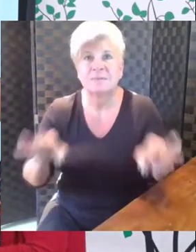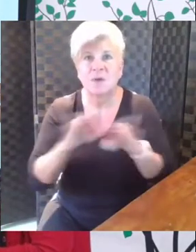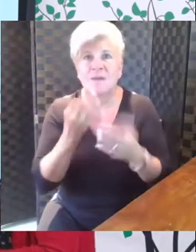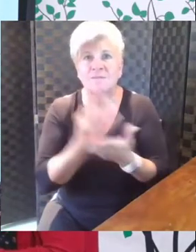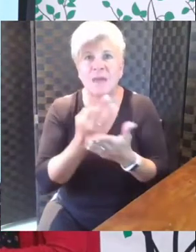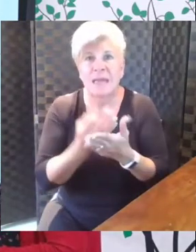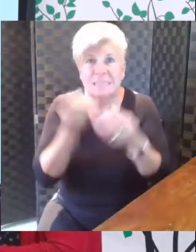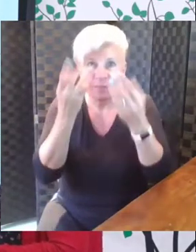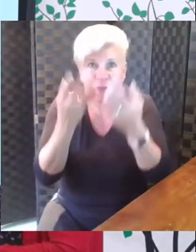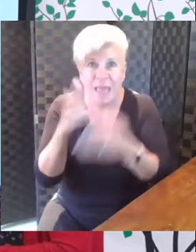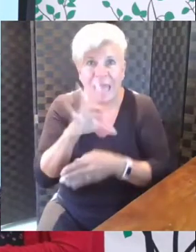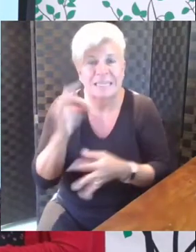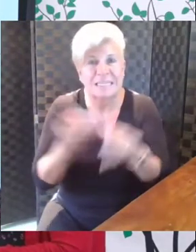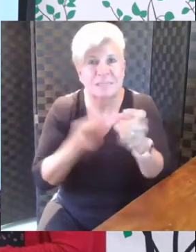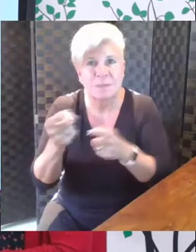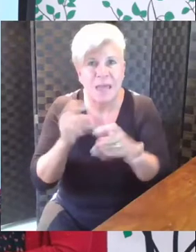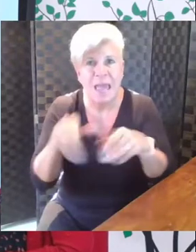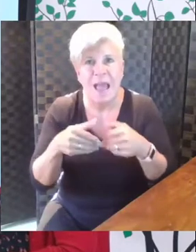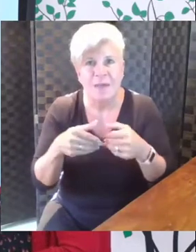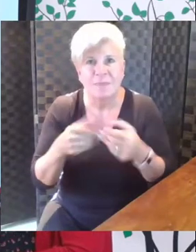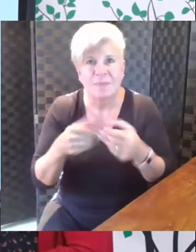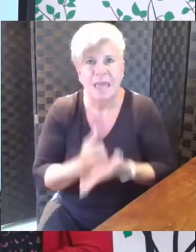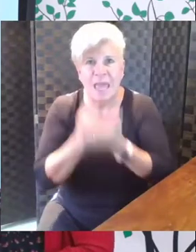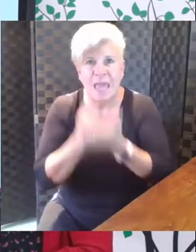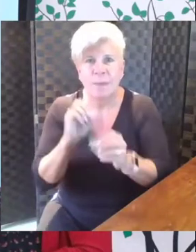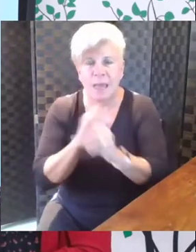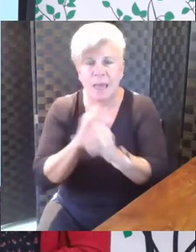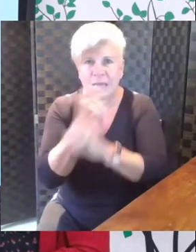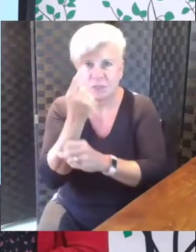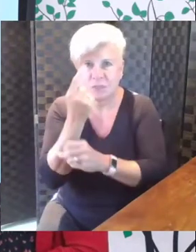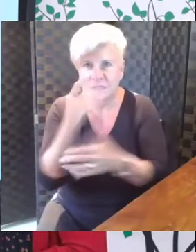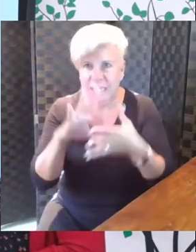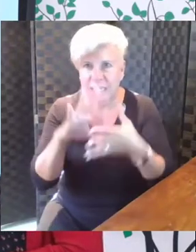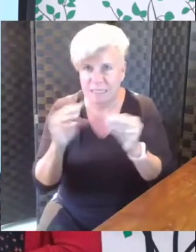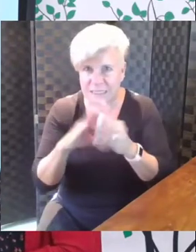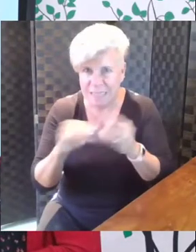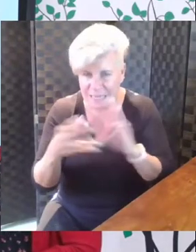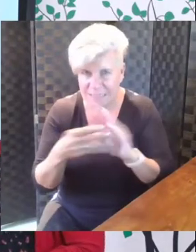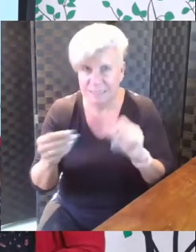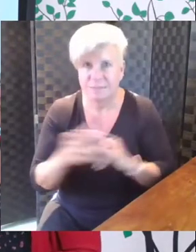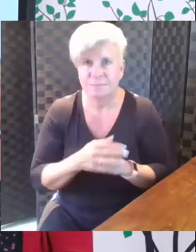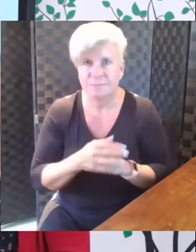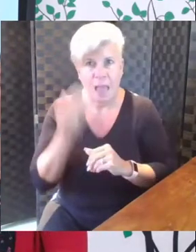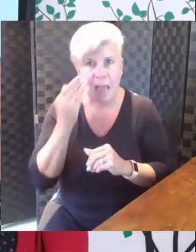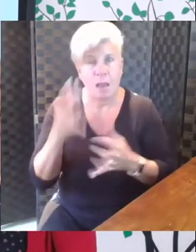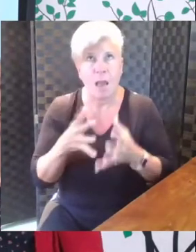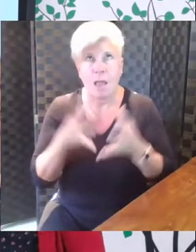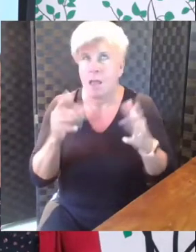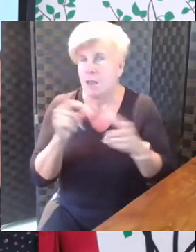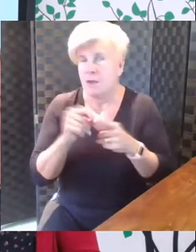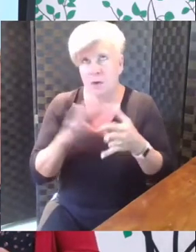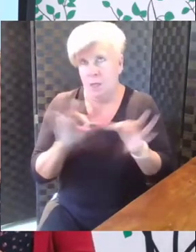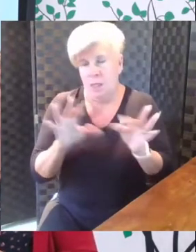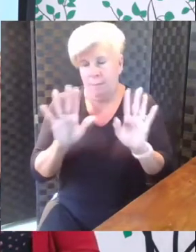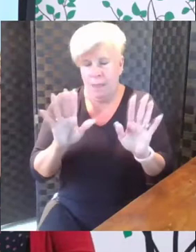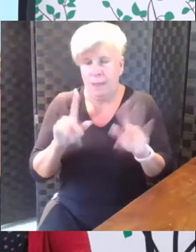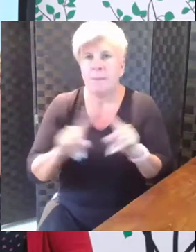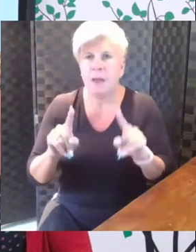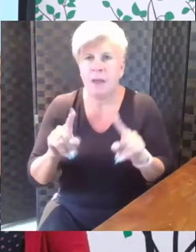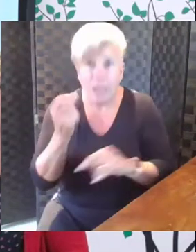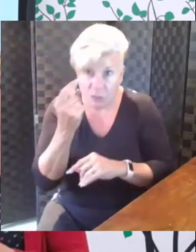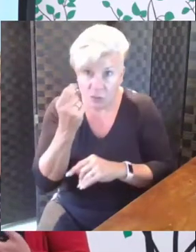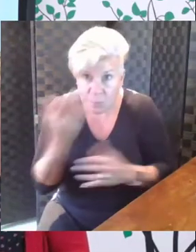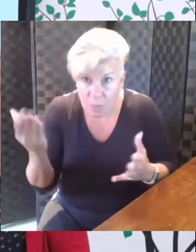or information and explain how they contribute to and clarify a text. So I know that was a lot of words, but what I want you